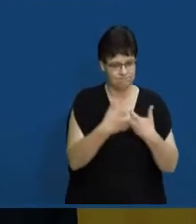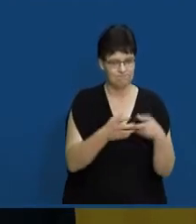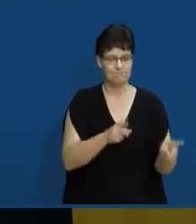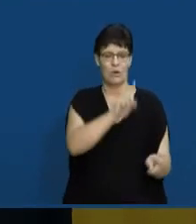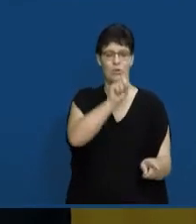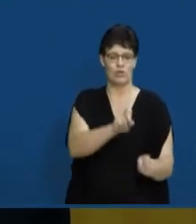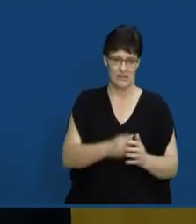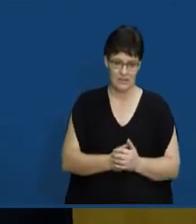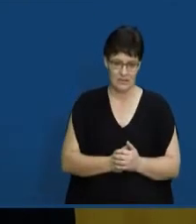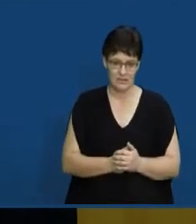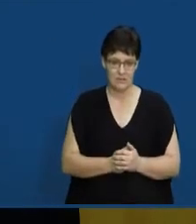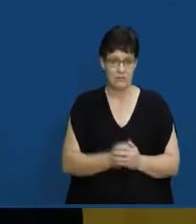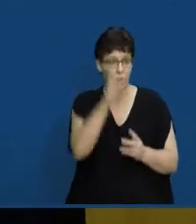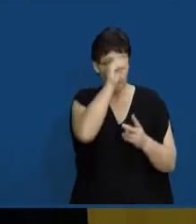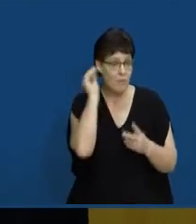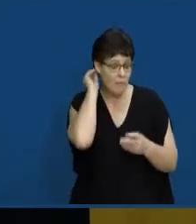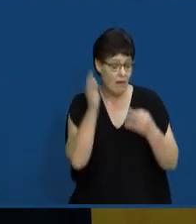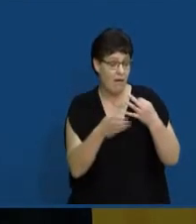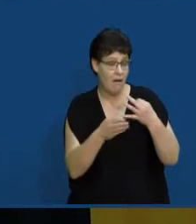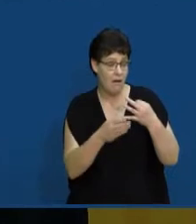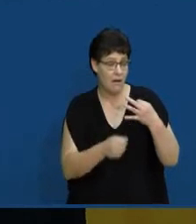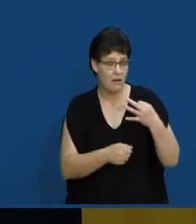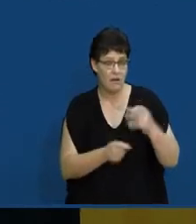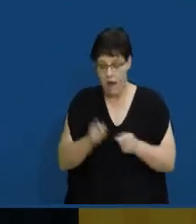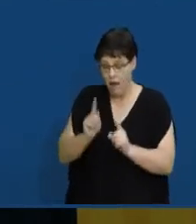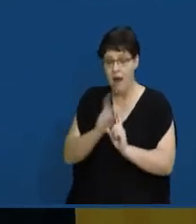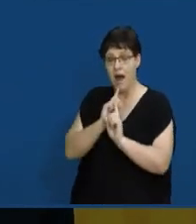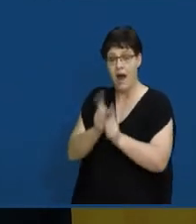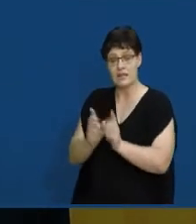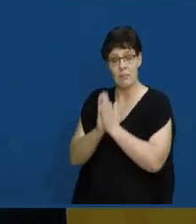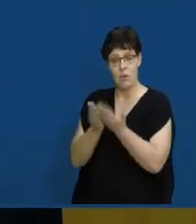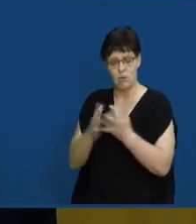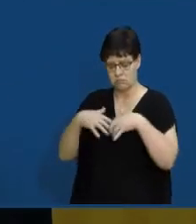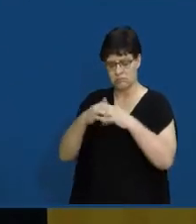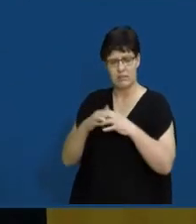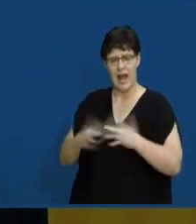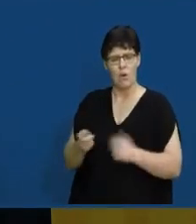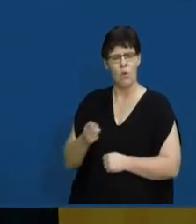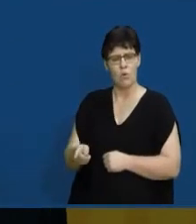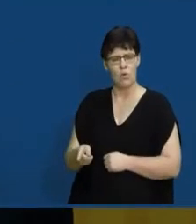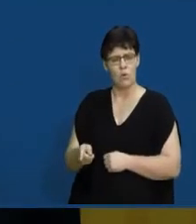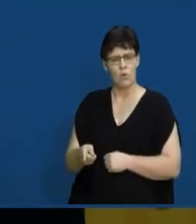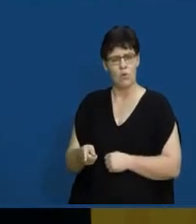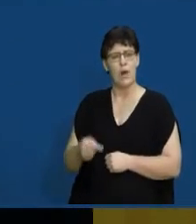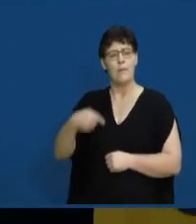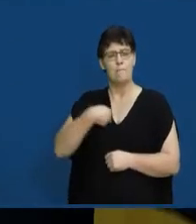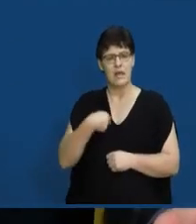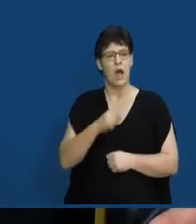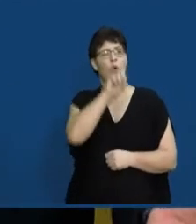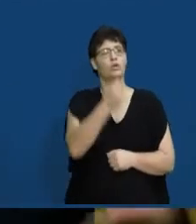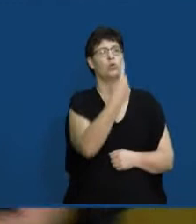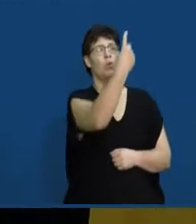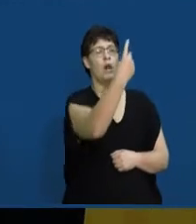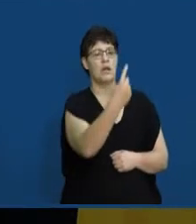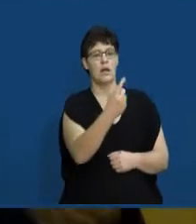posed. Now remember something else. Your answer book is designed in such a way that you don't have to do question 1